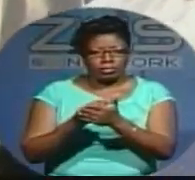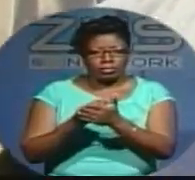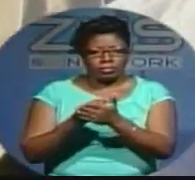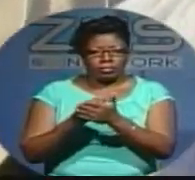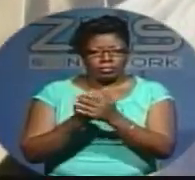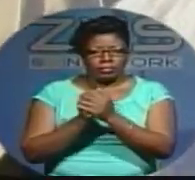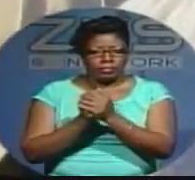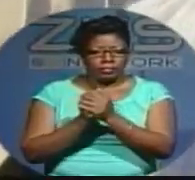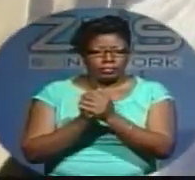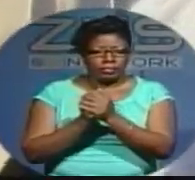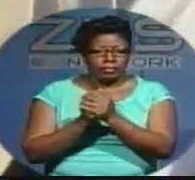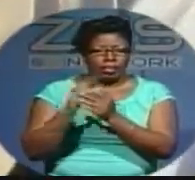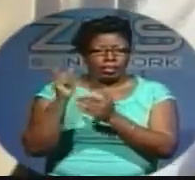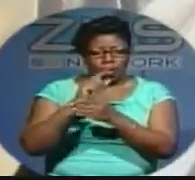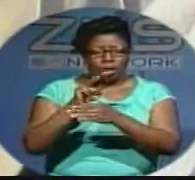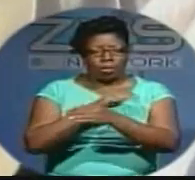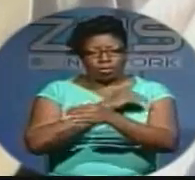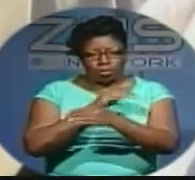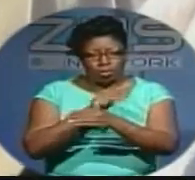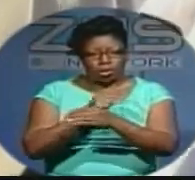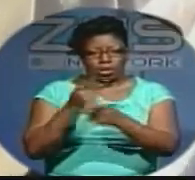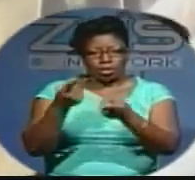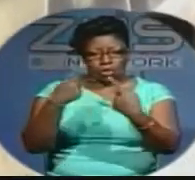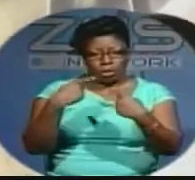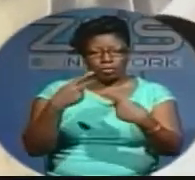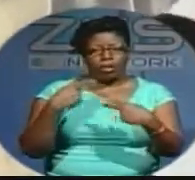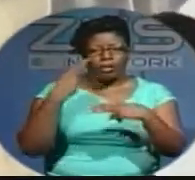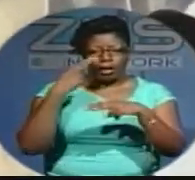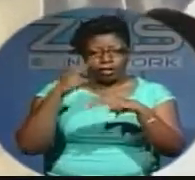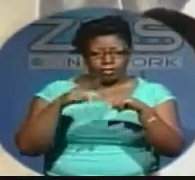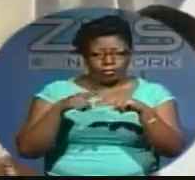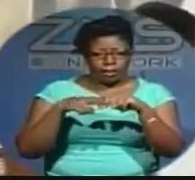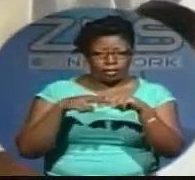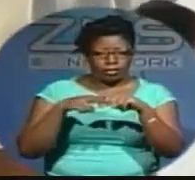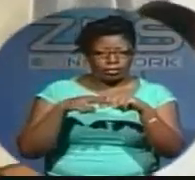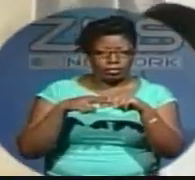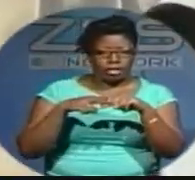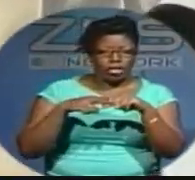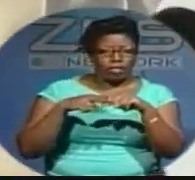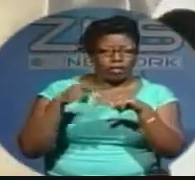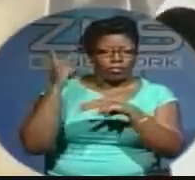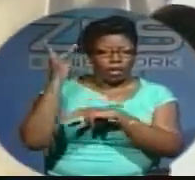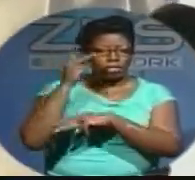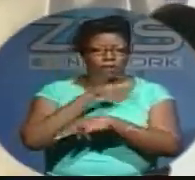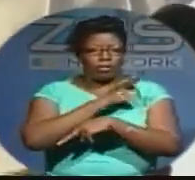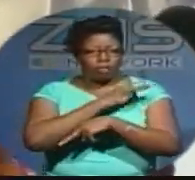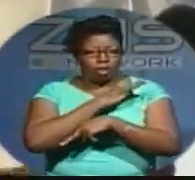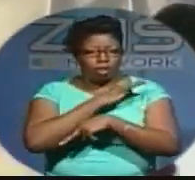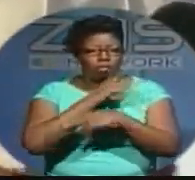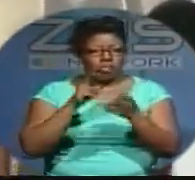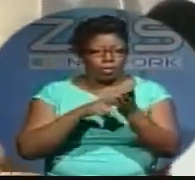Bahamas where music is played and you could come to have fun. Bicewell Forbes happens to be the representative.